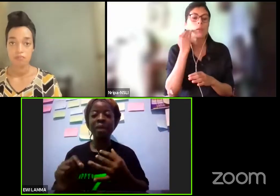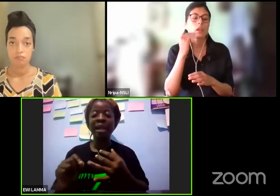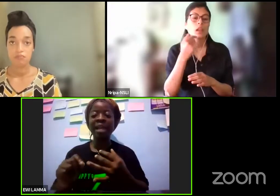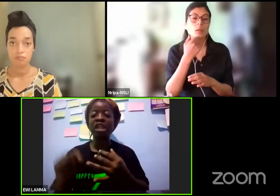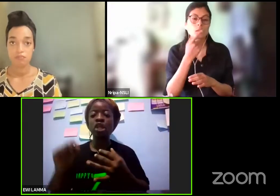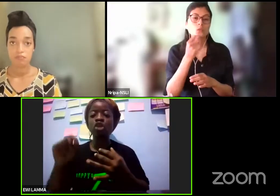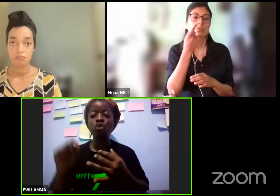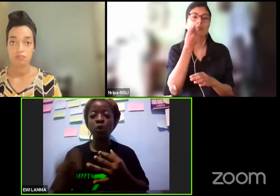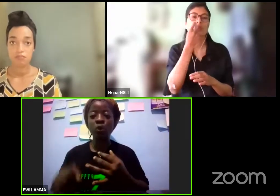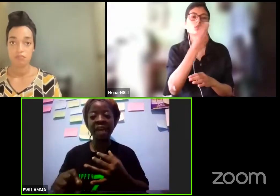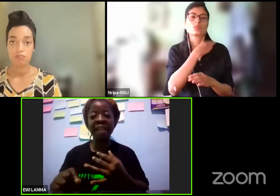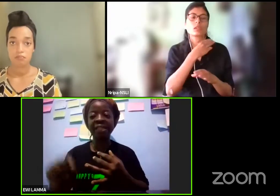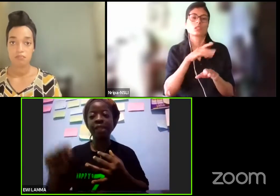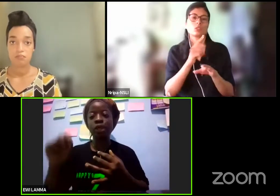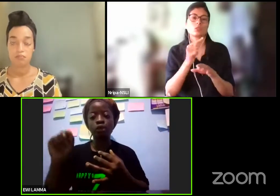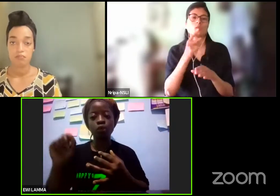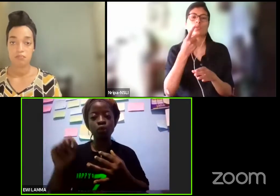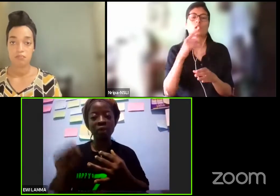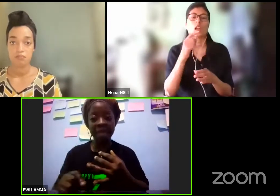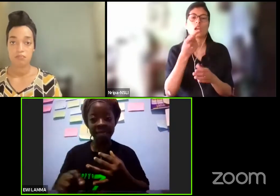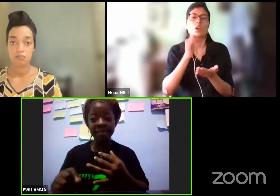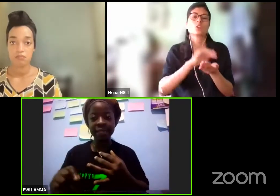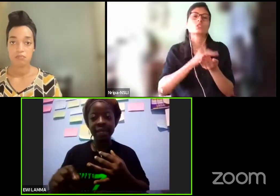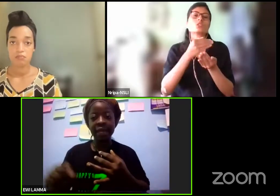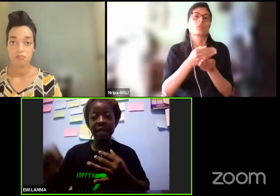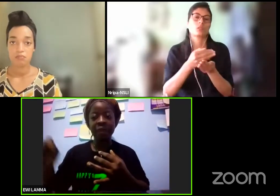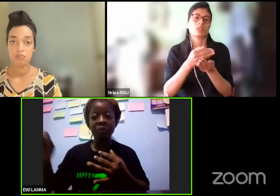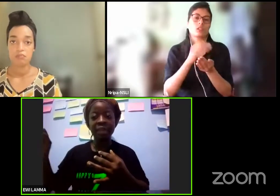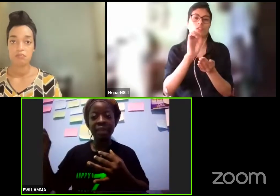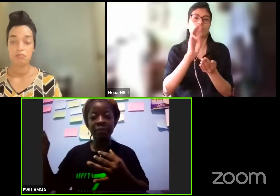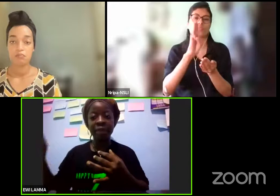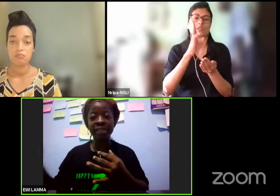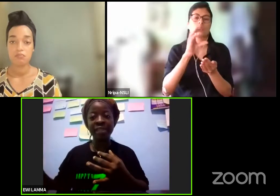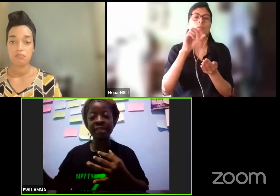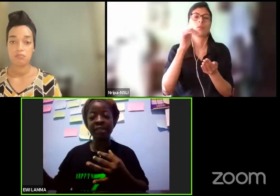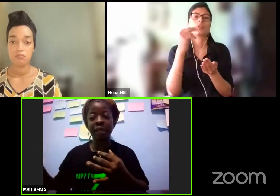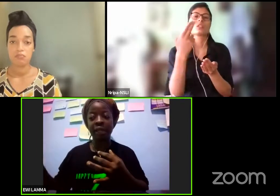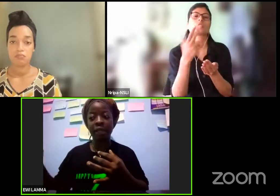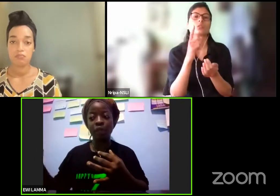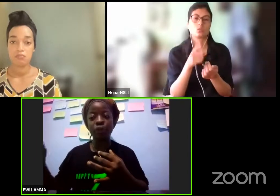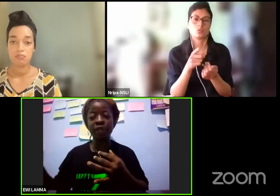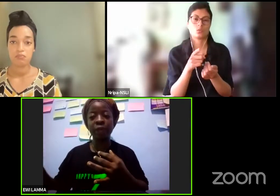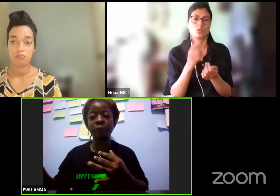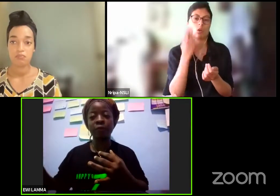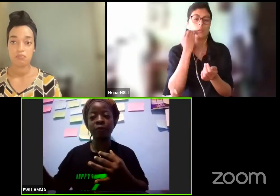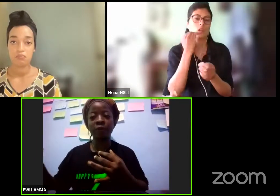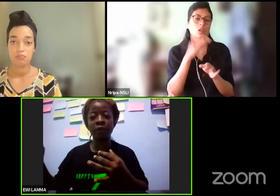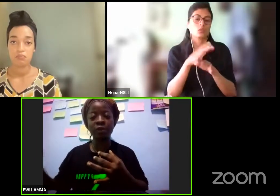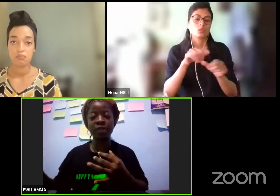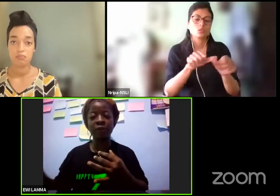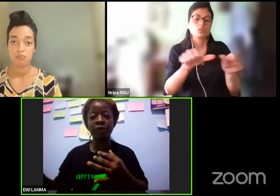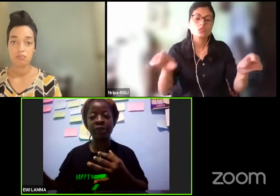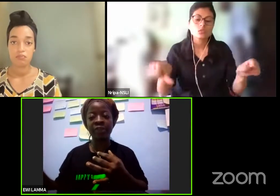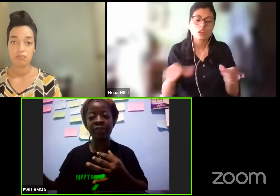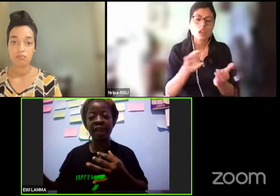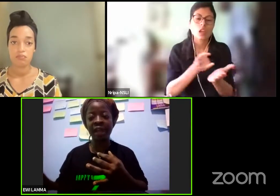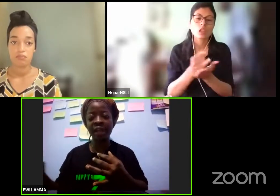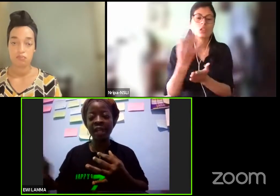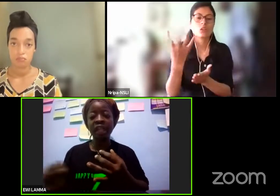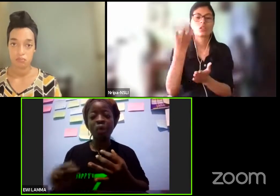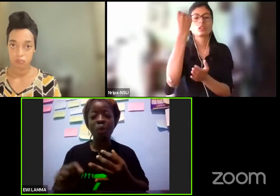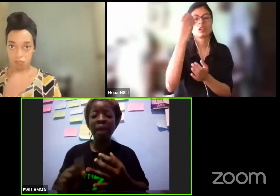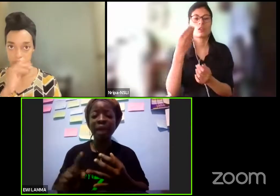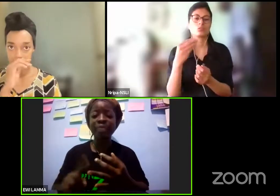the woman has no right to land. And with the present zoning of the community forest where they